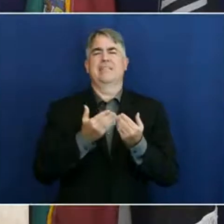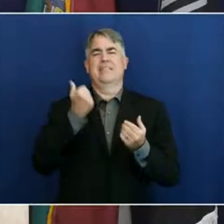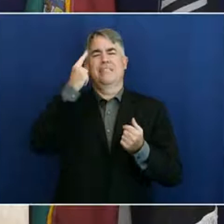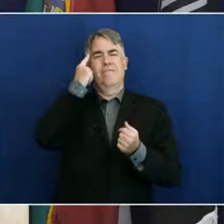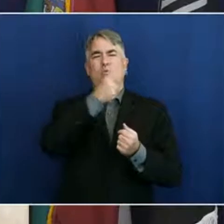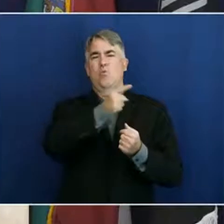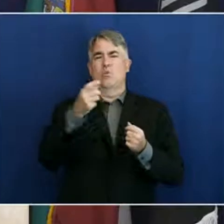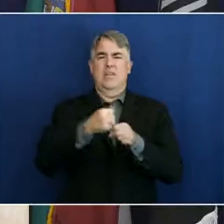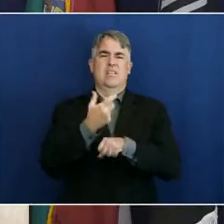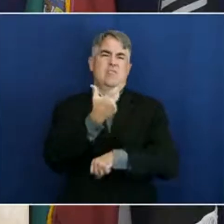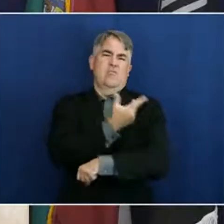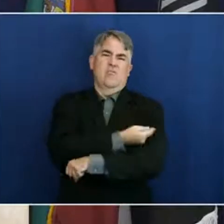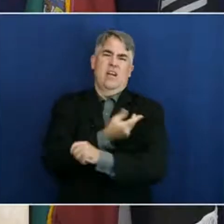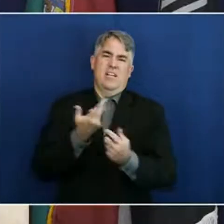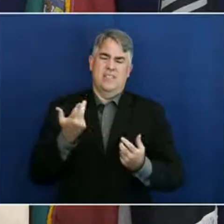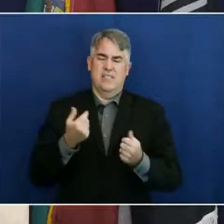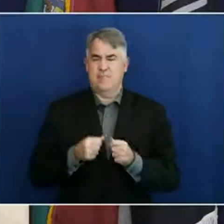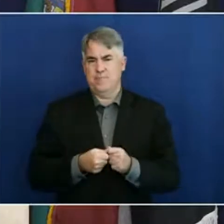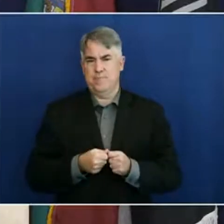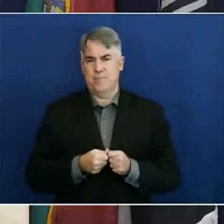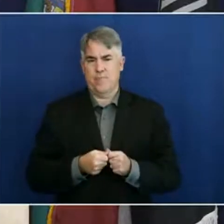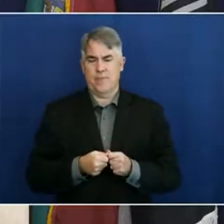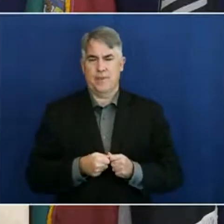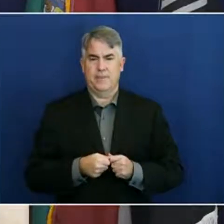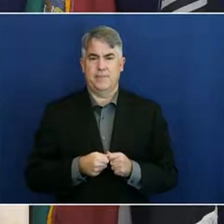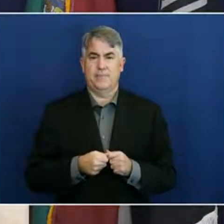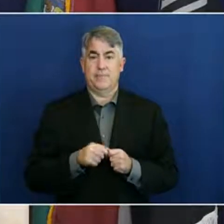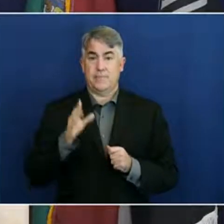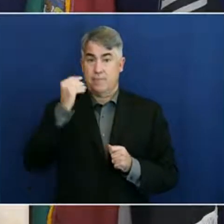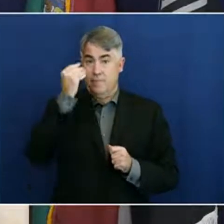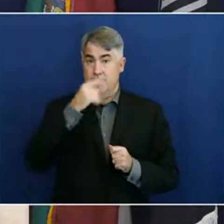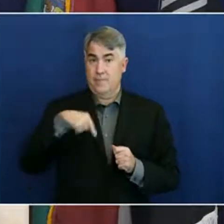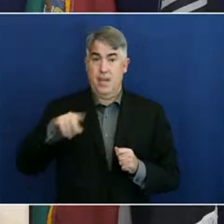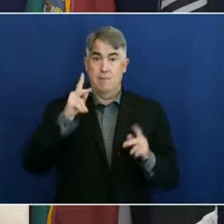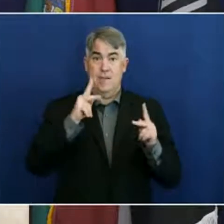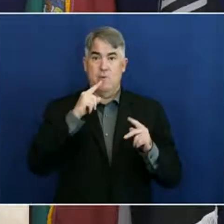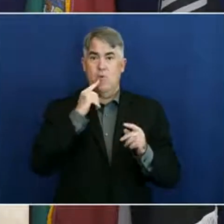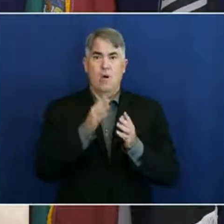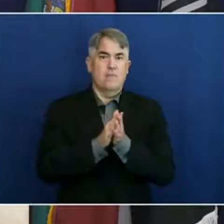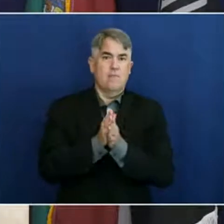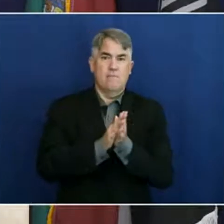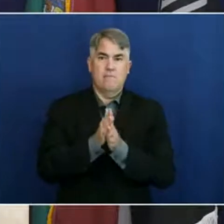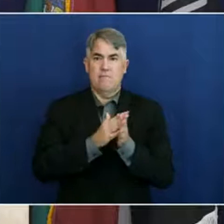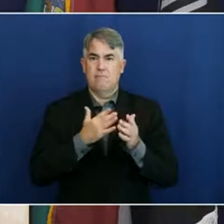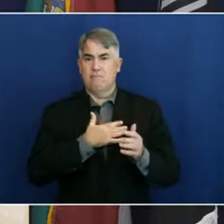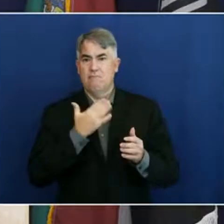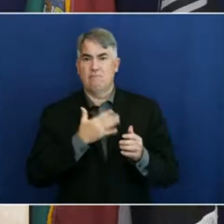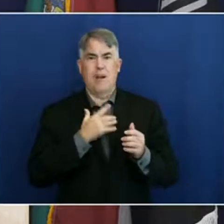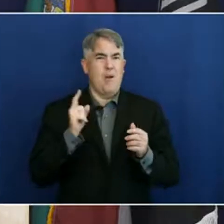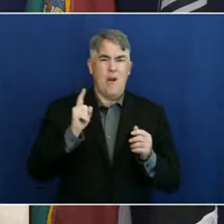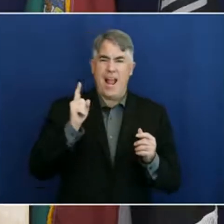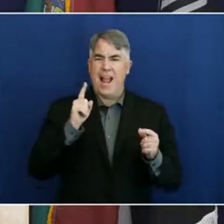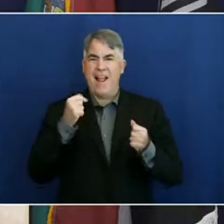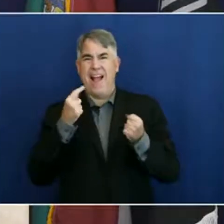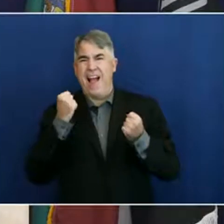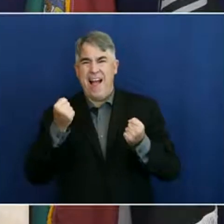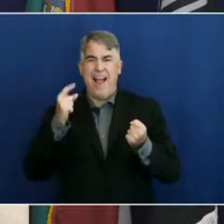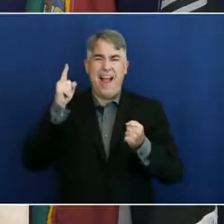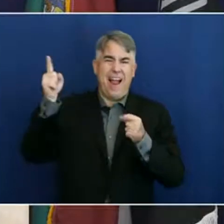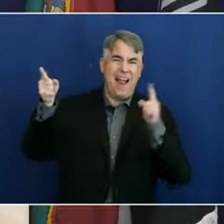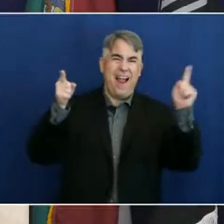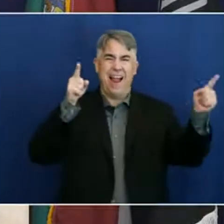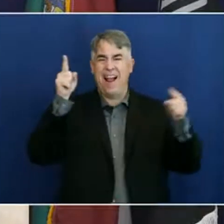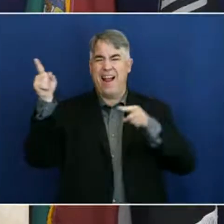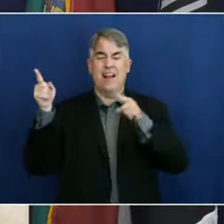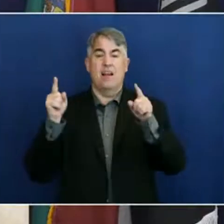bit easier to get the folks very motivated who would drive anywhere in the county and click refresh on their website